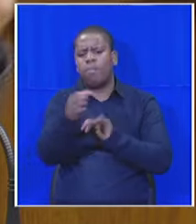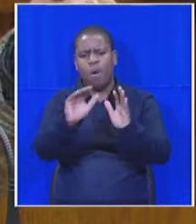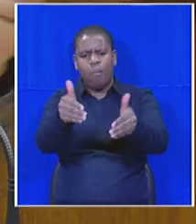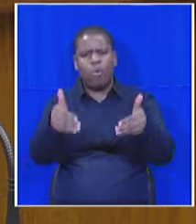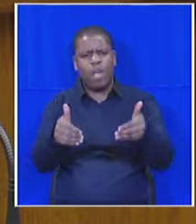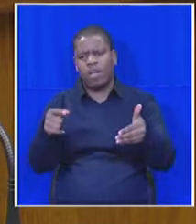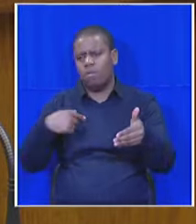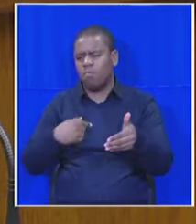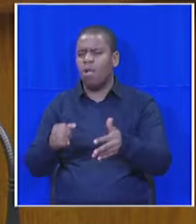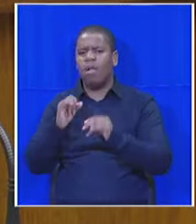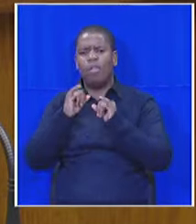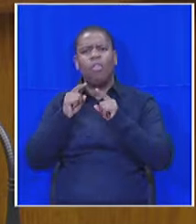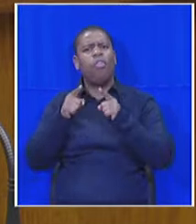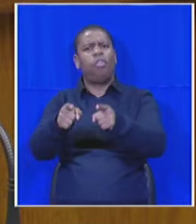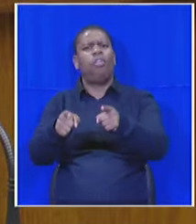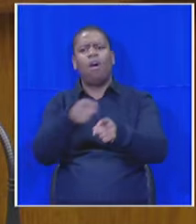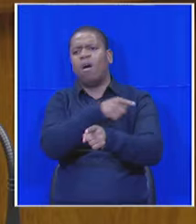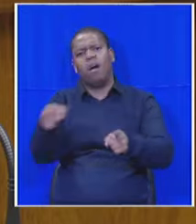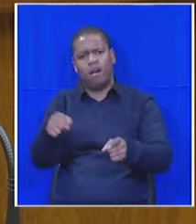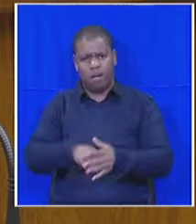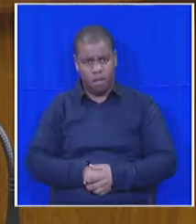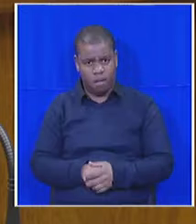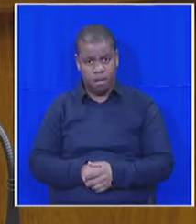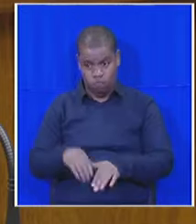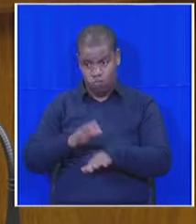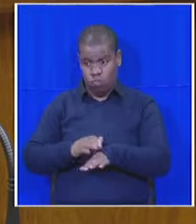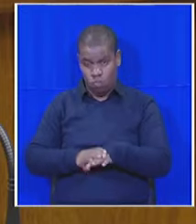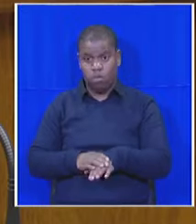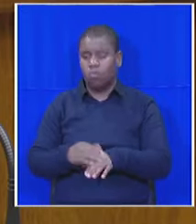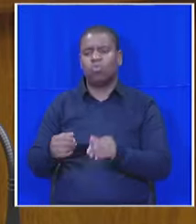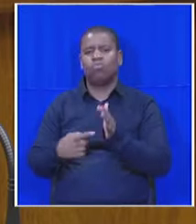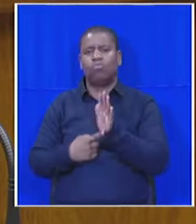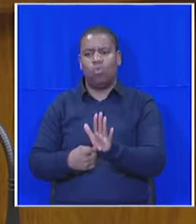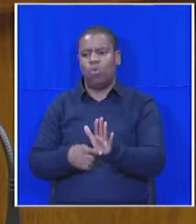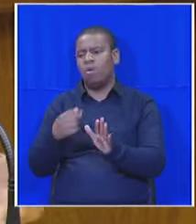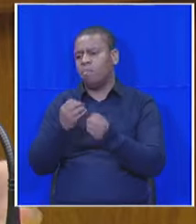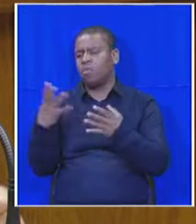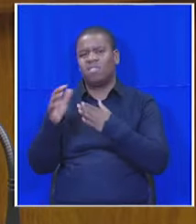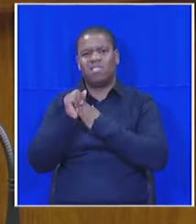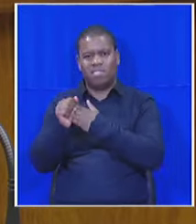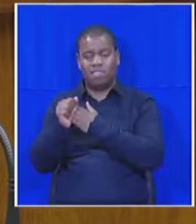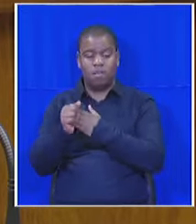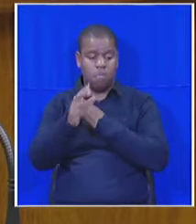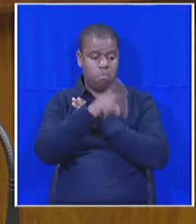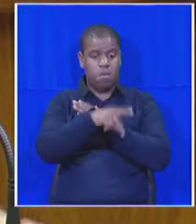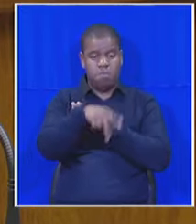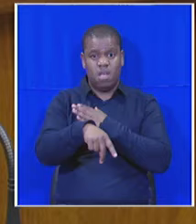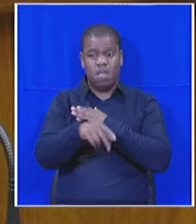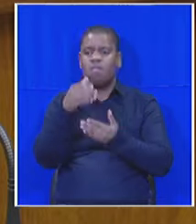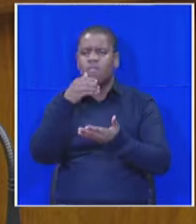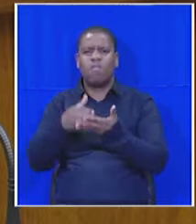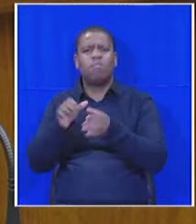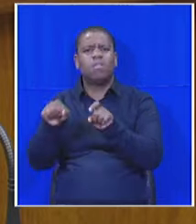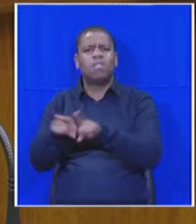society threaten people with violence? Finally, despite constant denials by many leaders, the Public Protector has confirmed